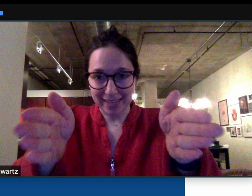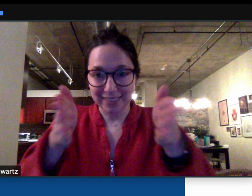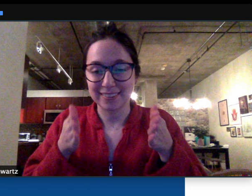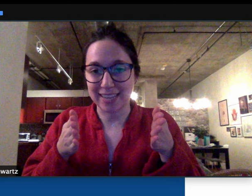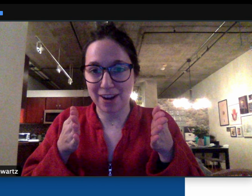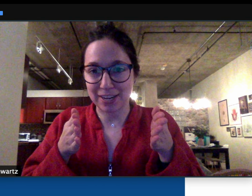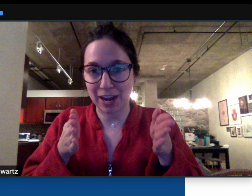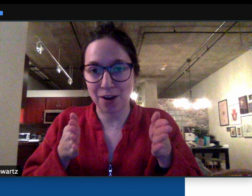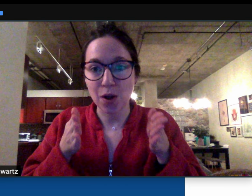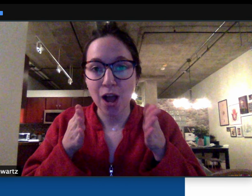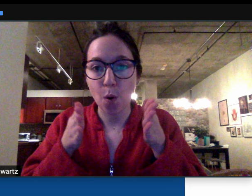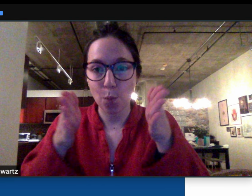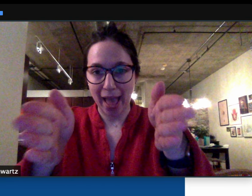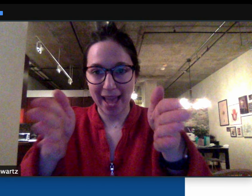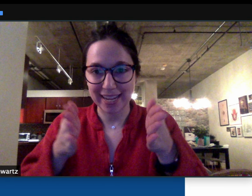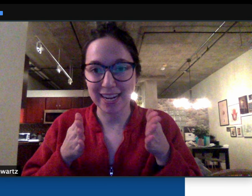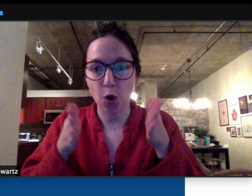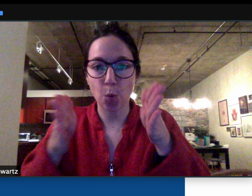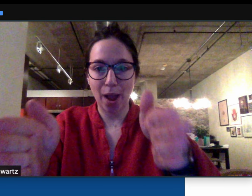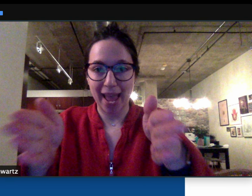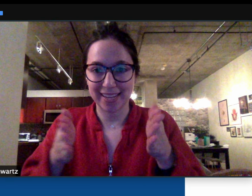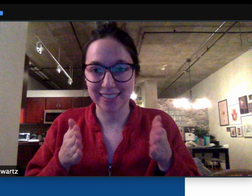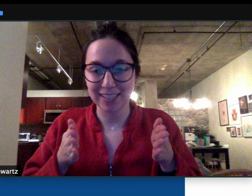Way, get ready, go.